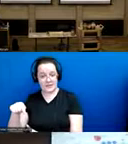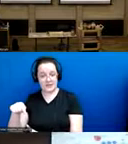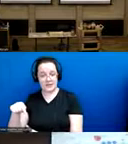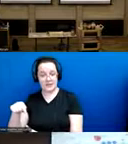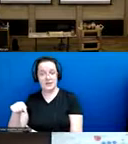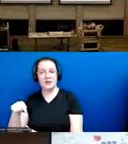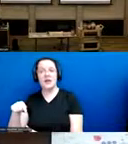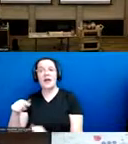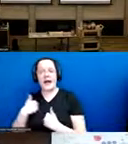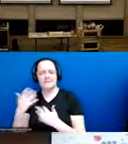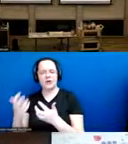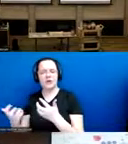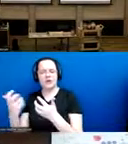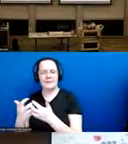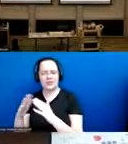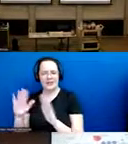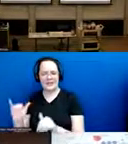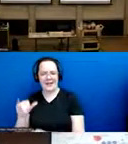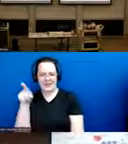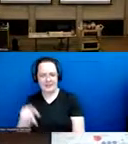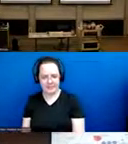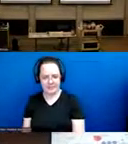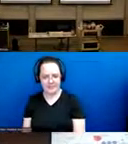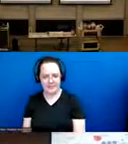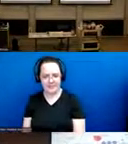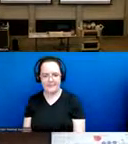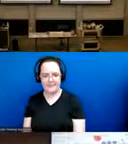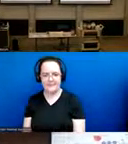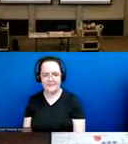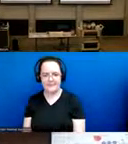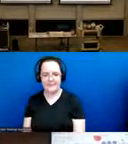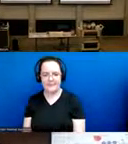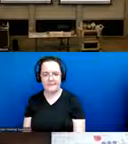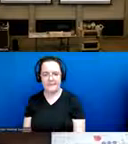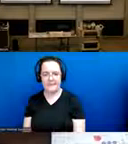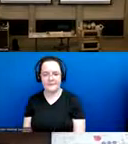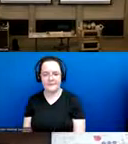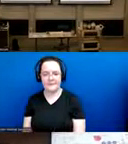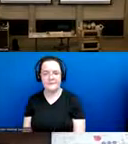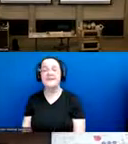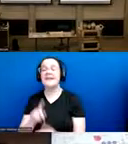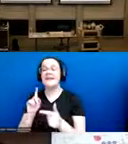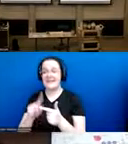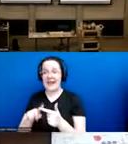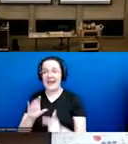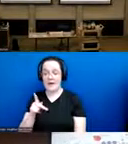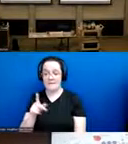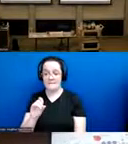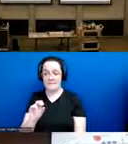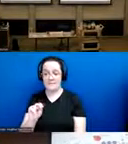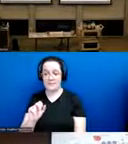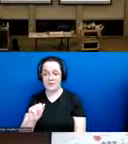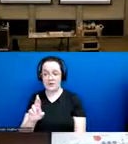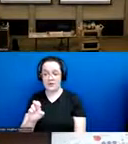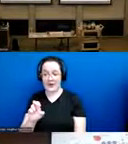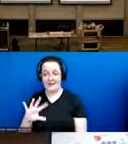systems such as the one shown here, right? That then allow you then to move the Poincare spheres and align